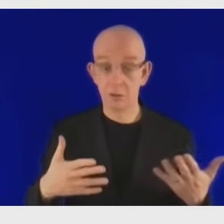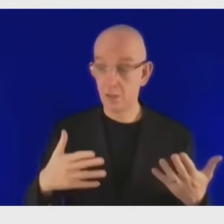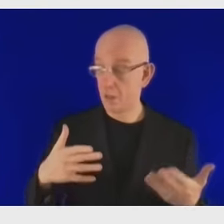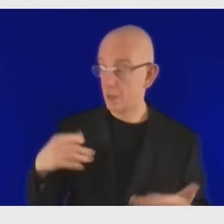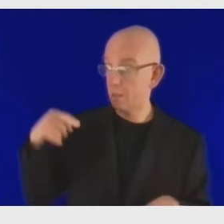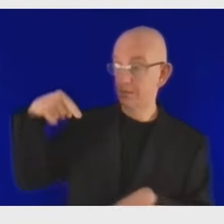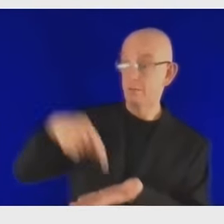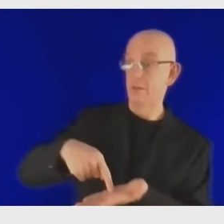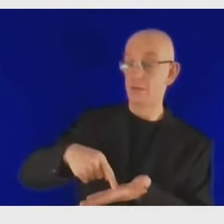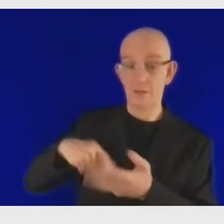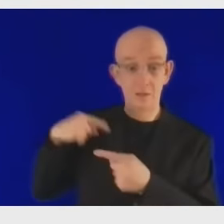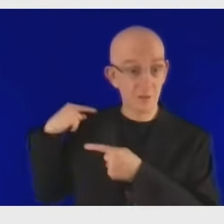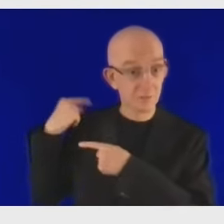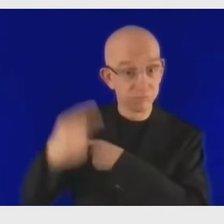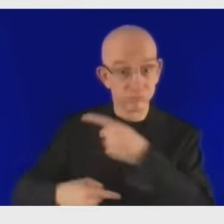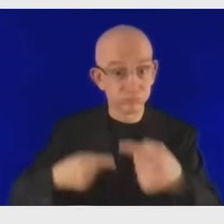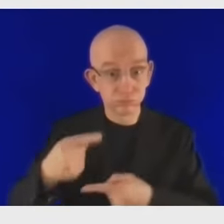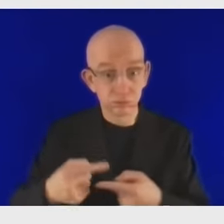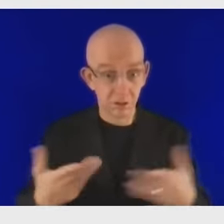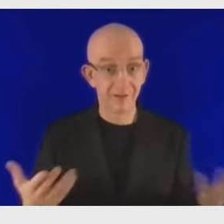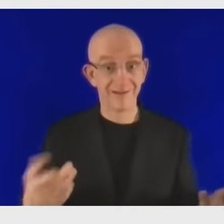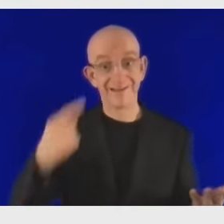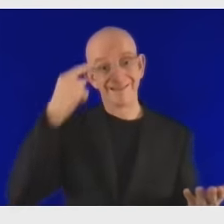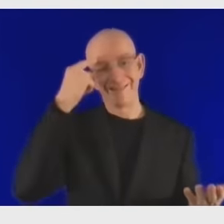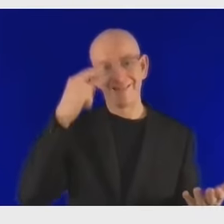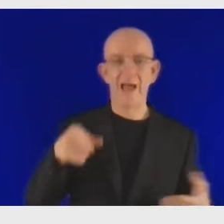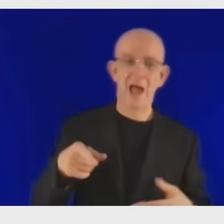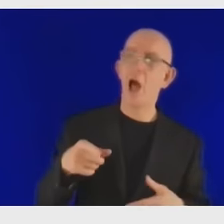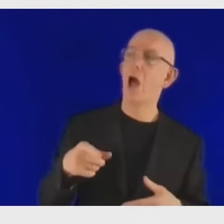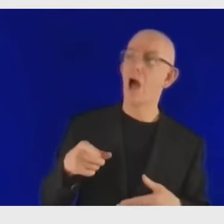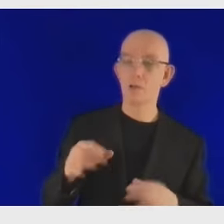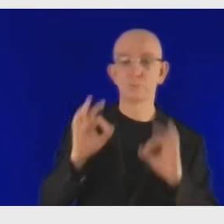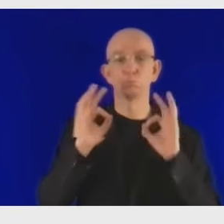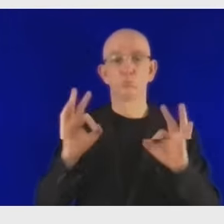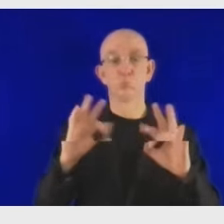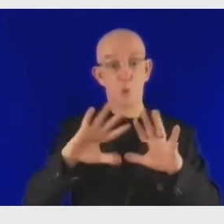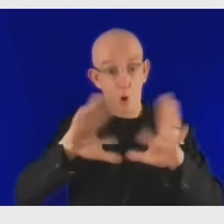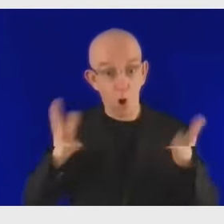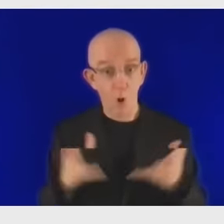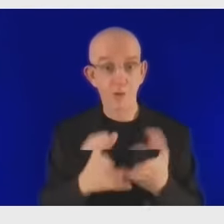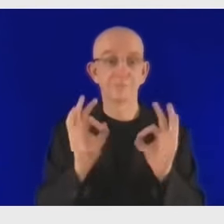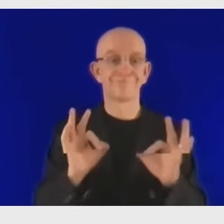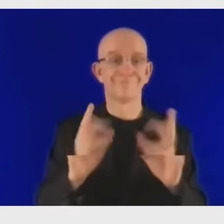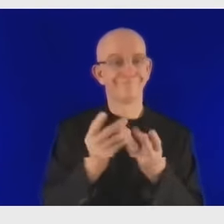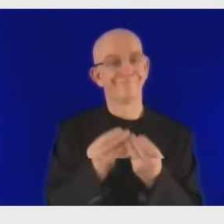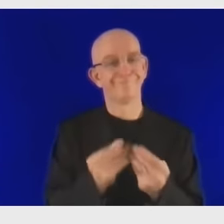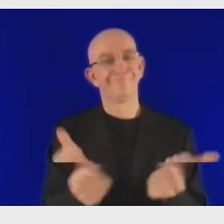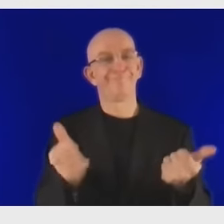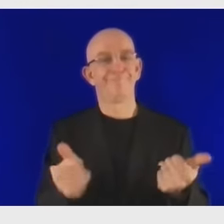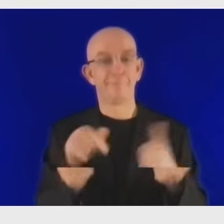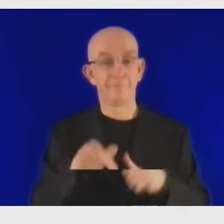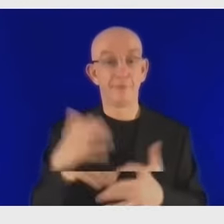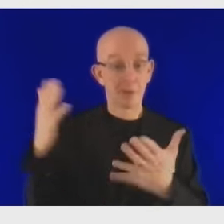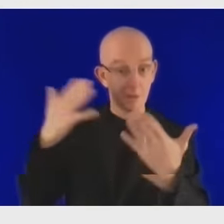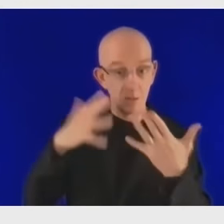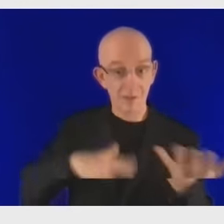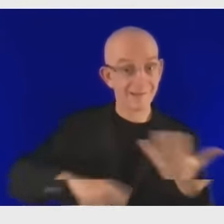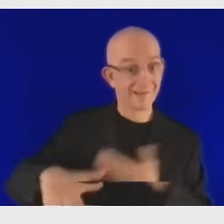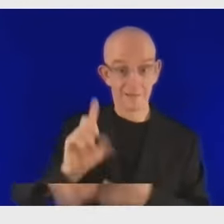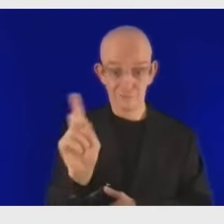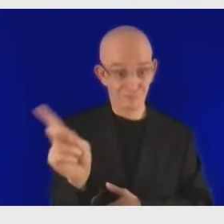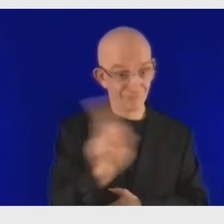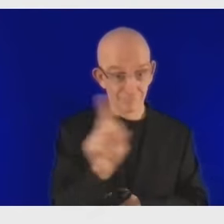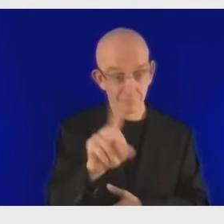it's not the whole solution of the climate crisis, but it gives us like this mechanism and this tool to know how to tackle that, how to